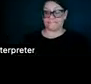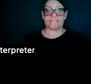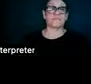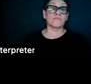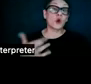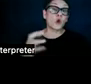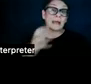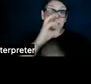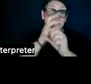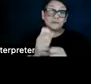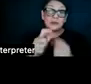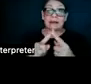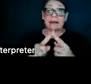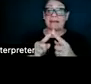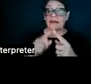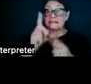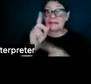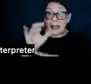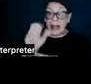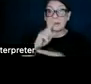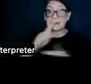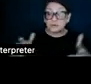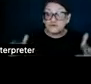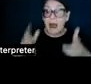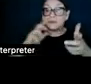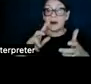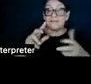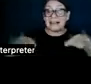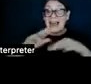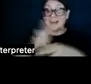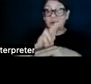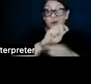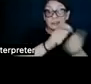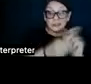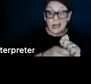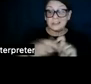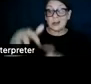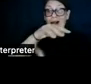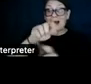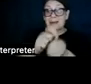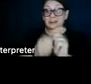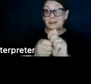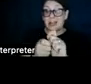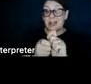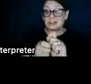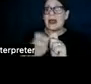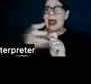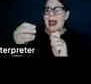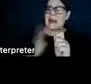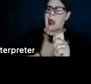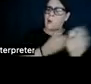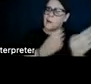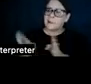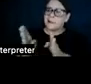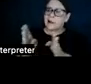is interested in the dynamics and drivers of land use change, climate change mitigation, and advancing our ability to plan for